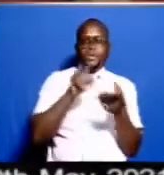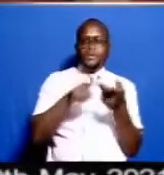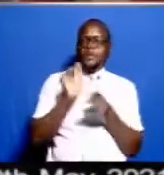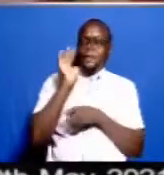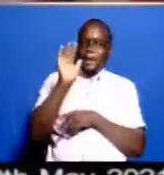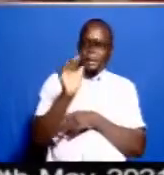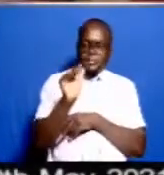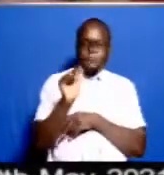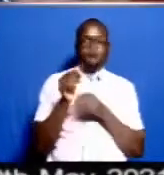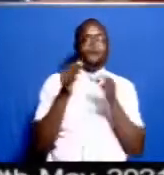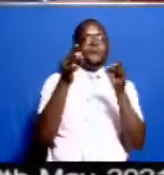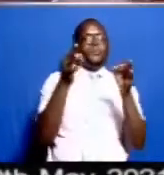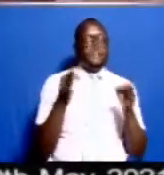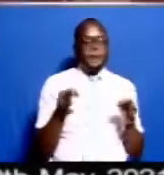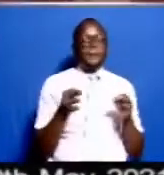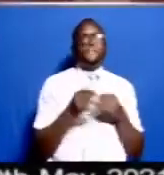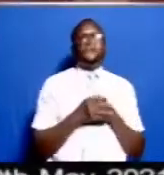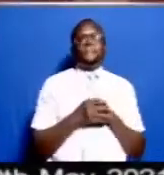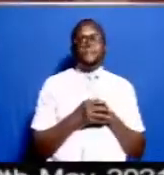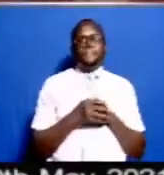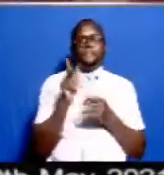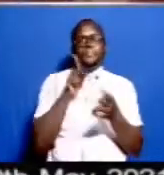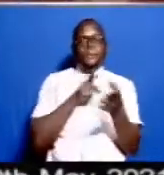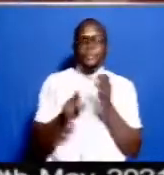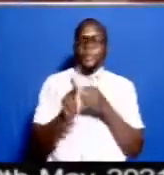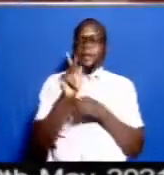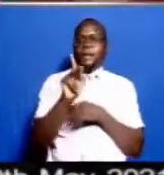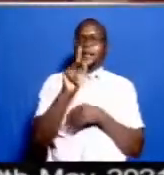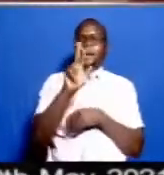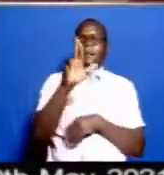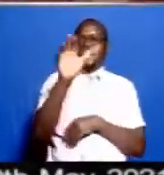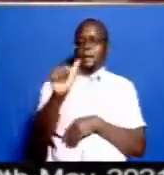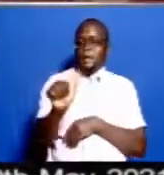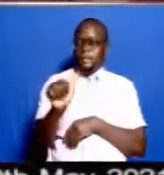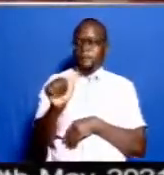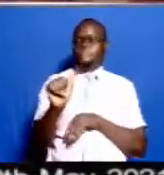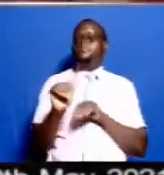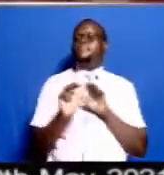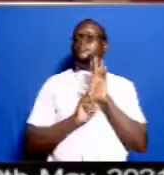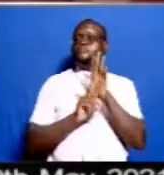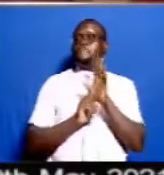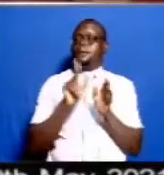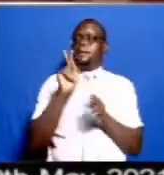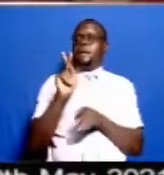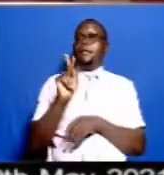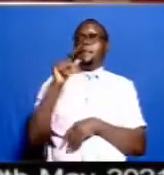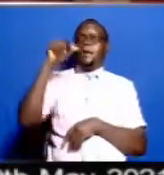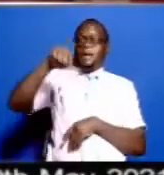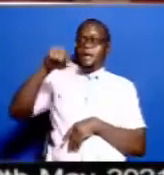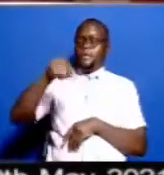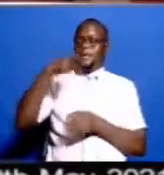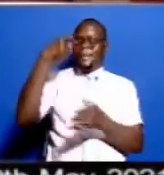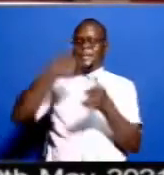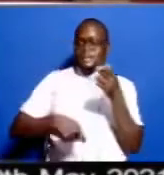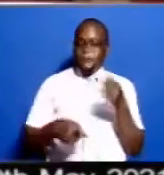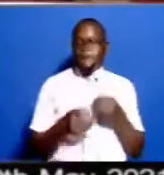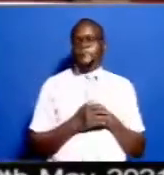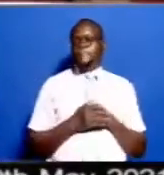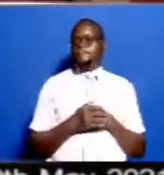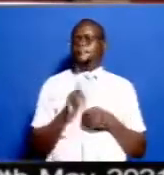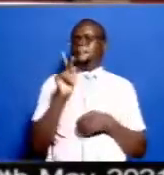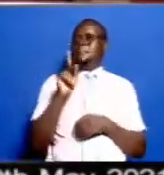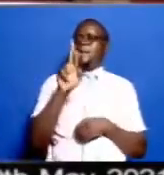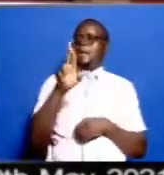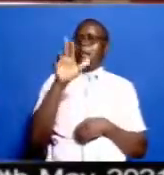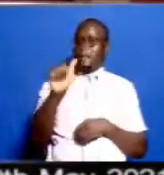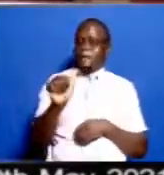asking Treasury to pay KRA on behalf of Kenya Airways, the taxation, then KRA